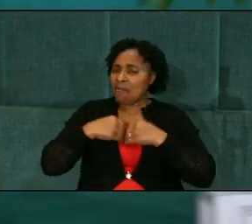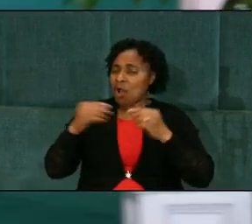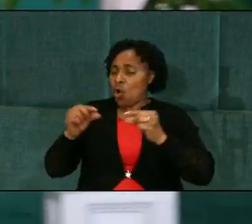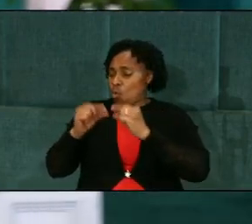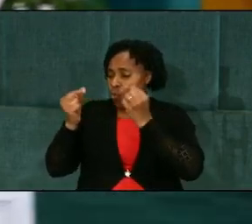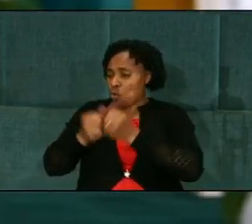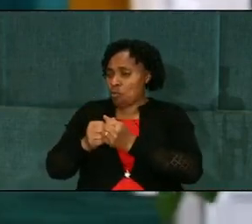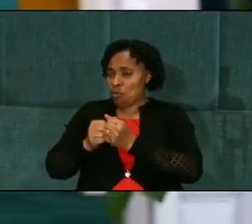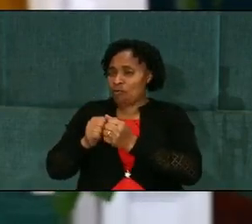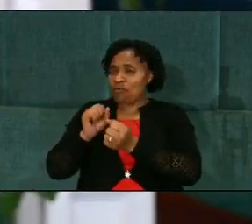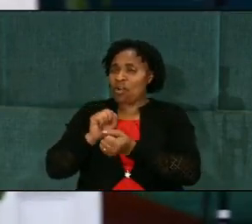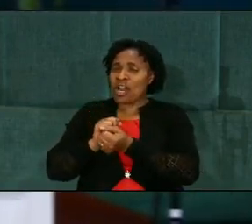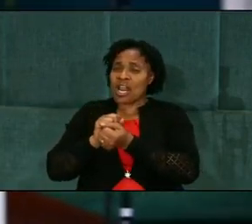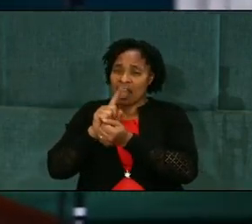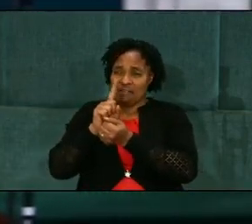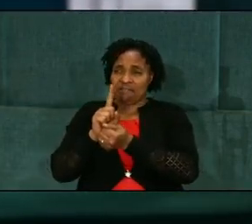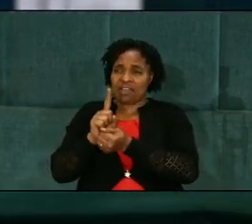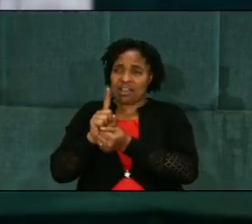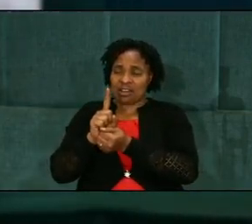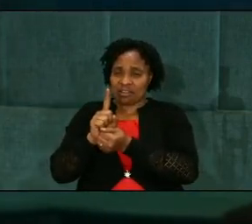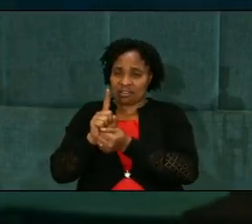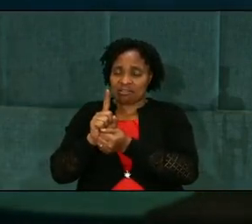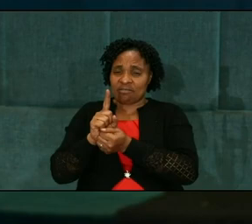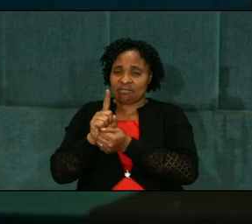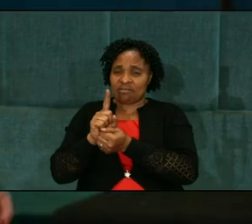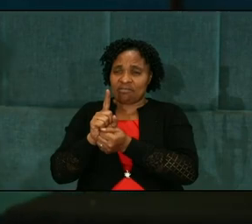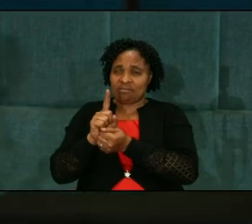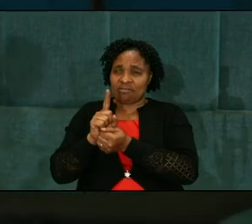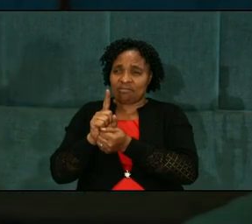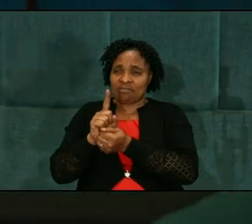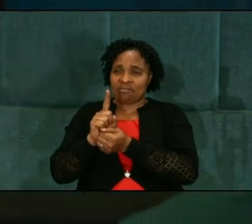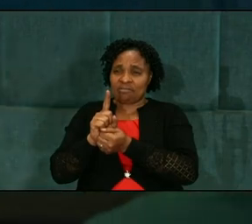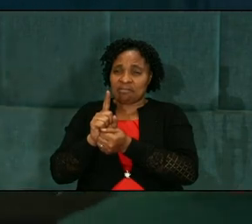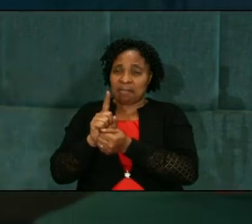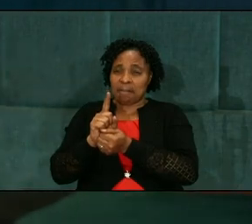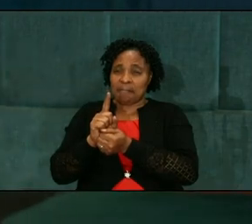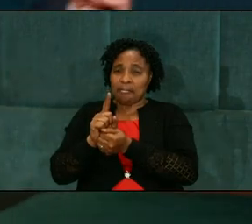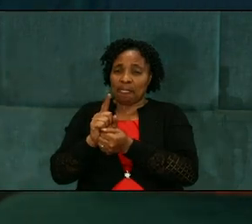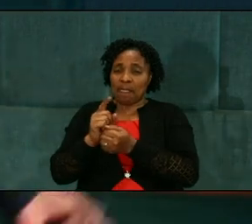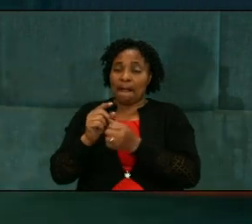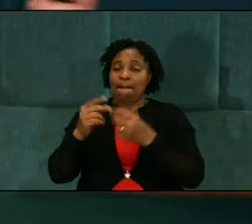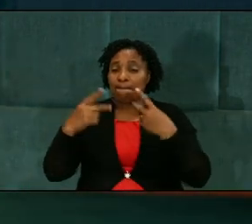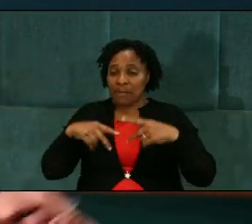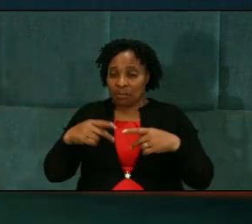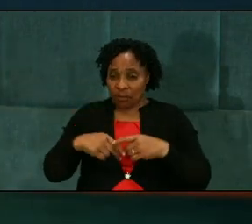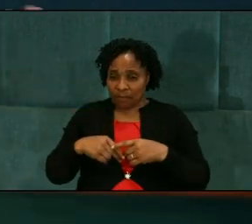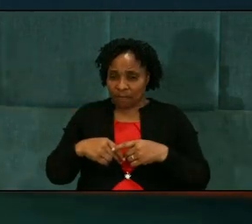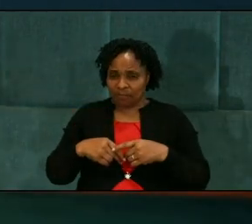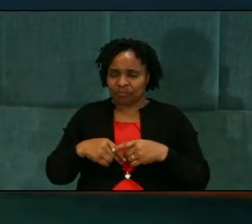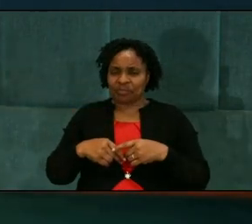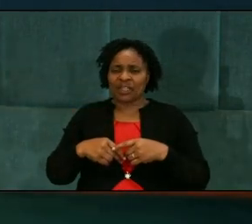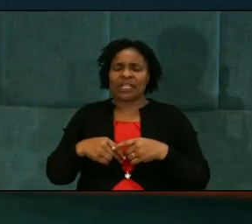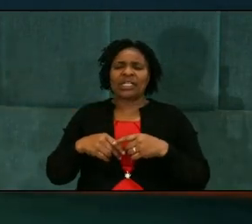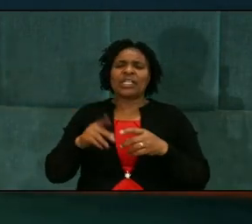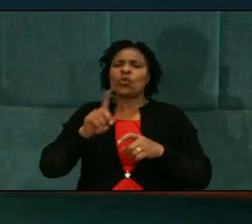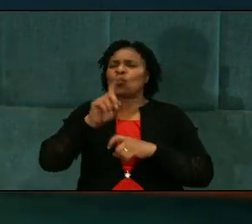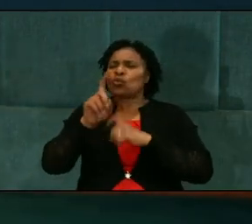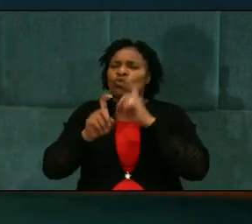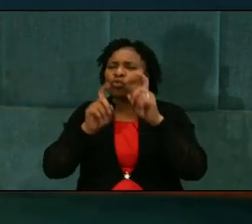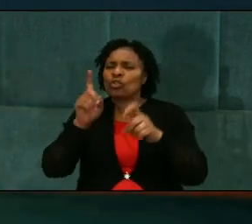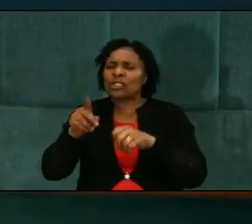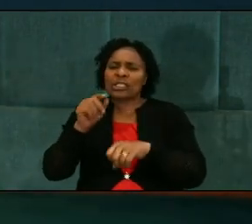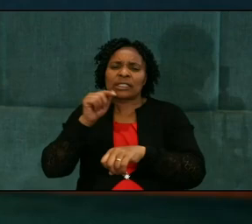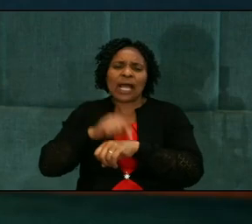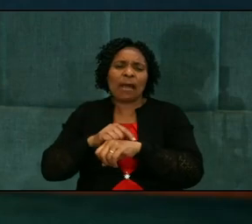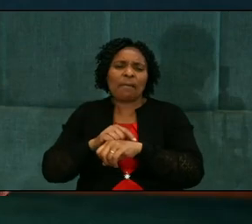of 11 graders. These are seniors. And they have a lot of questions asking about